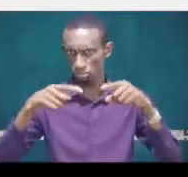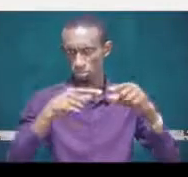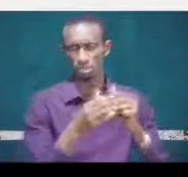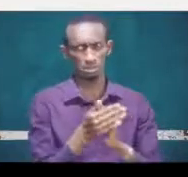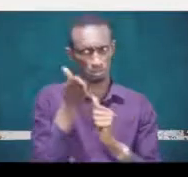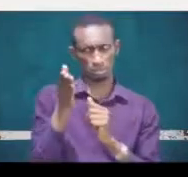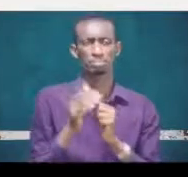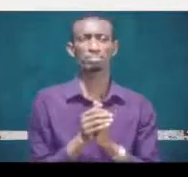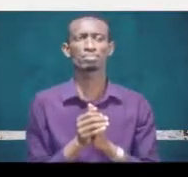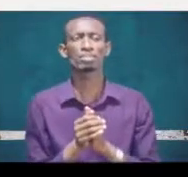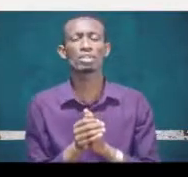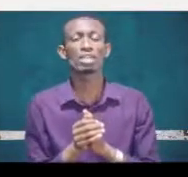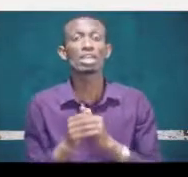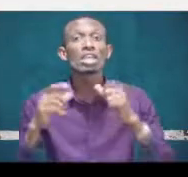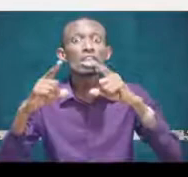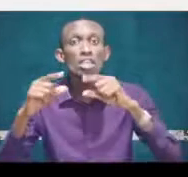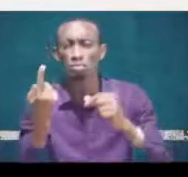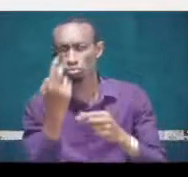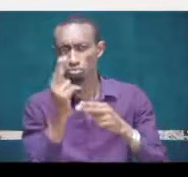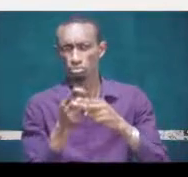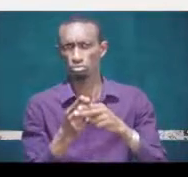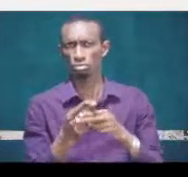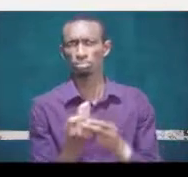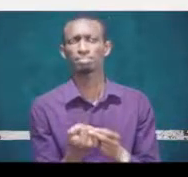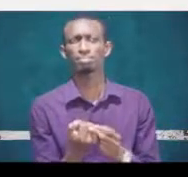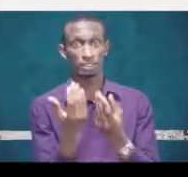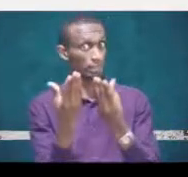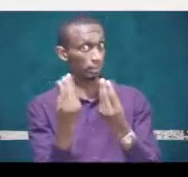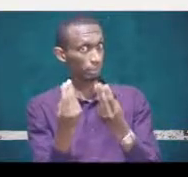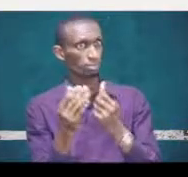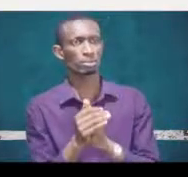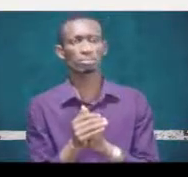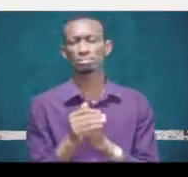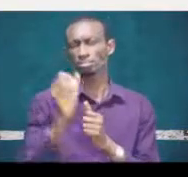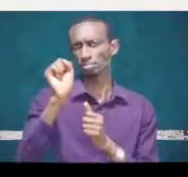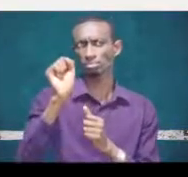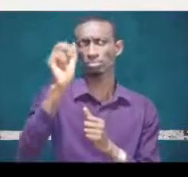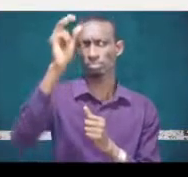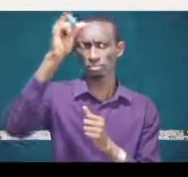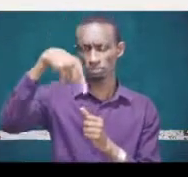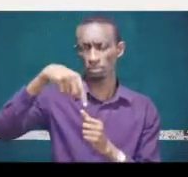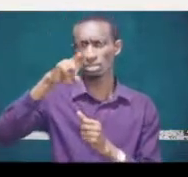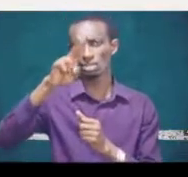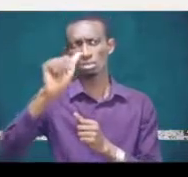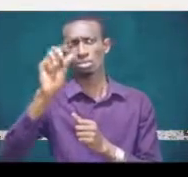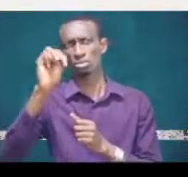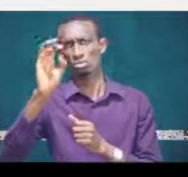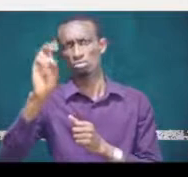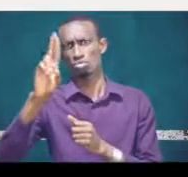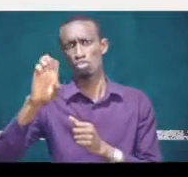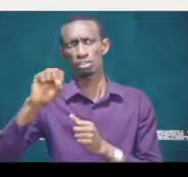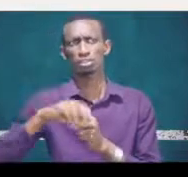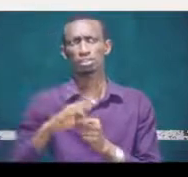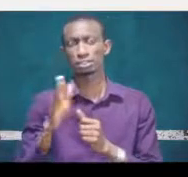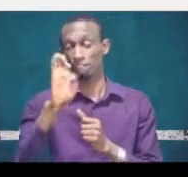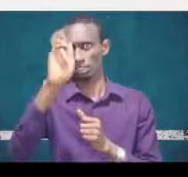we call simple squamous epithelium. That means if there is word single, that means it is a